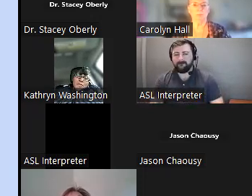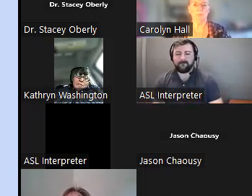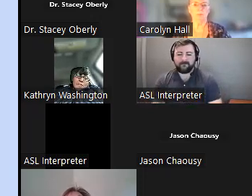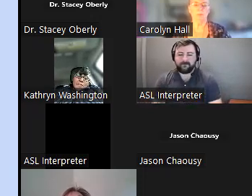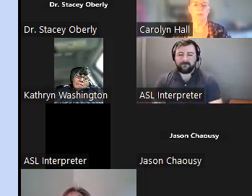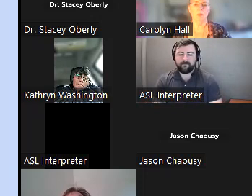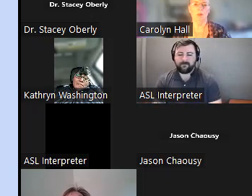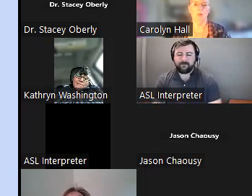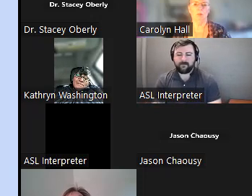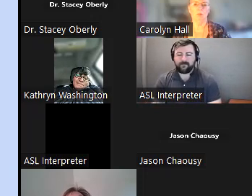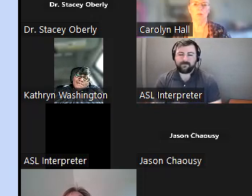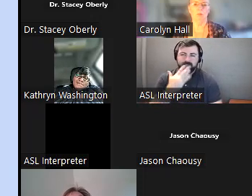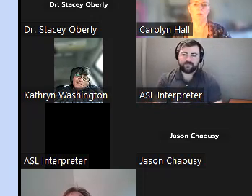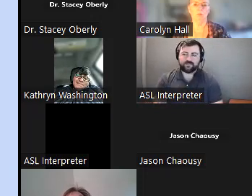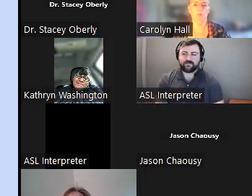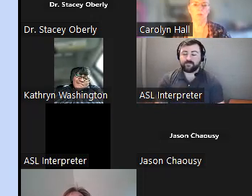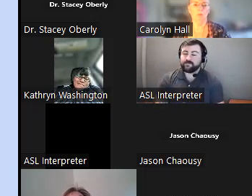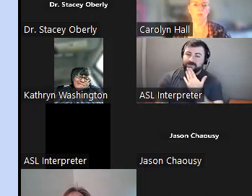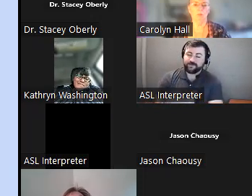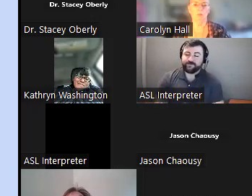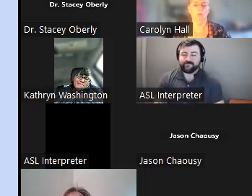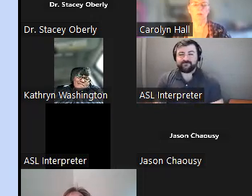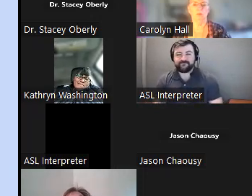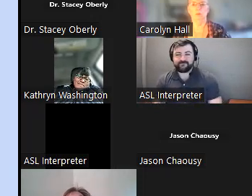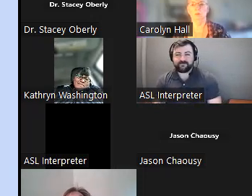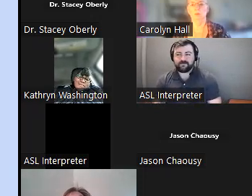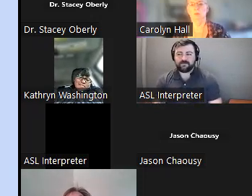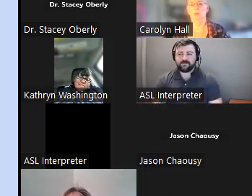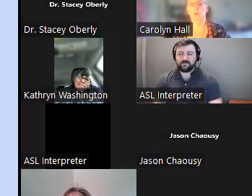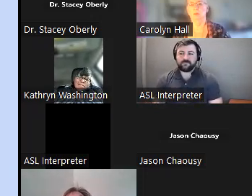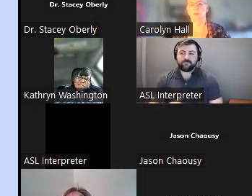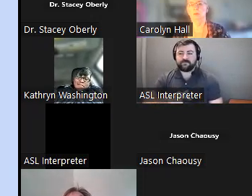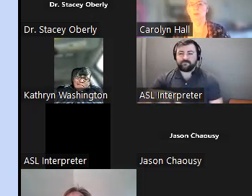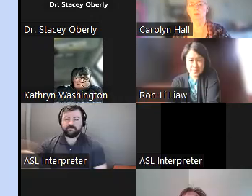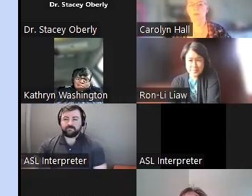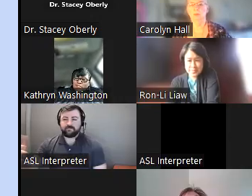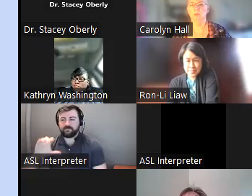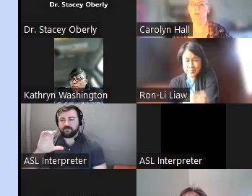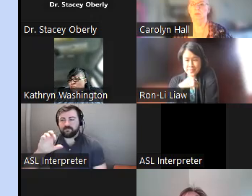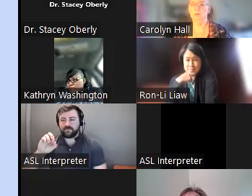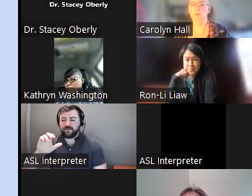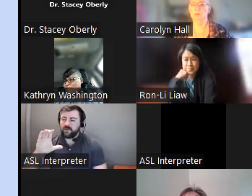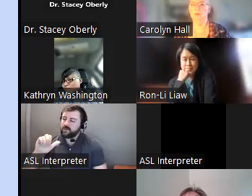Thank you. Thank you. And I'm going to pass it over to Carolyn Hall now.